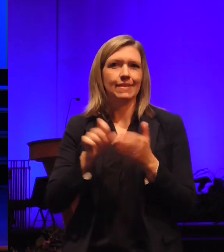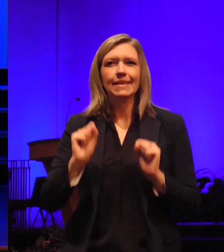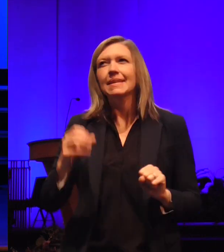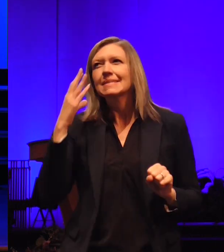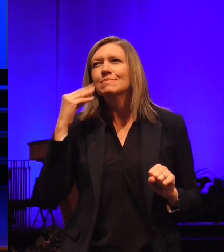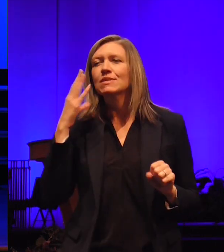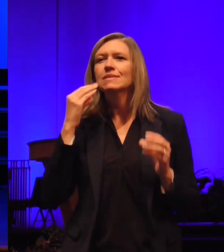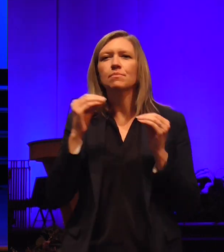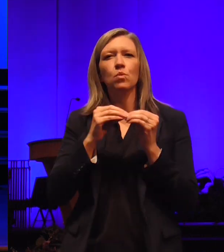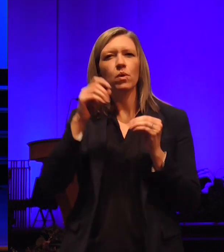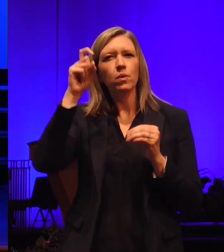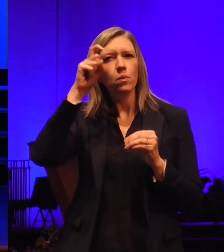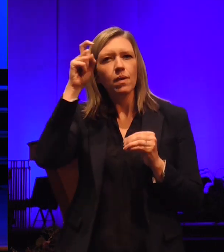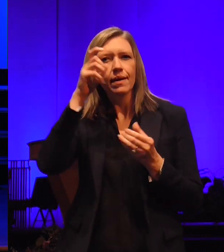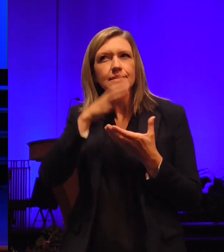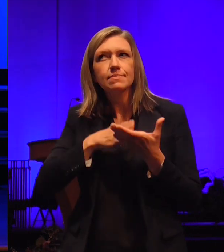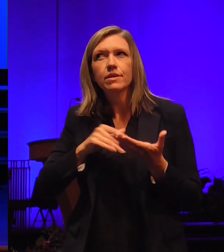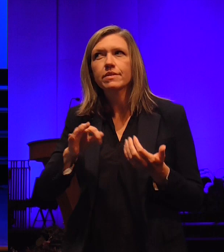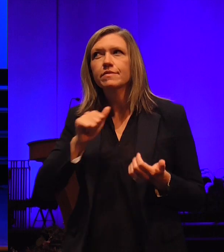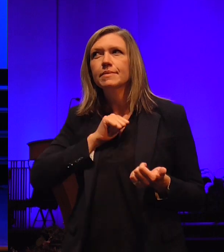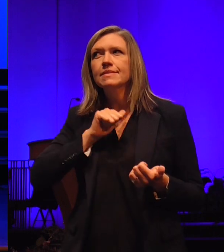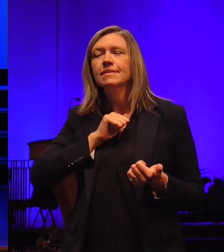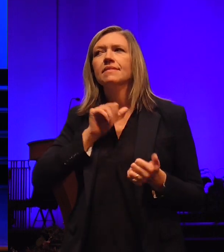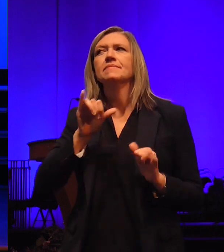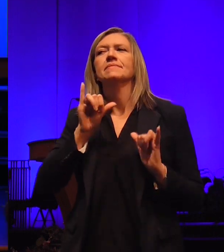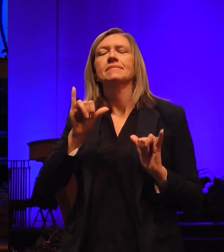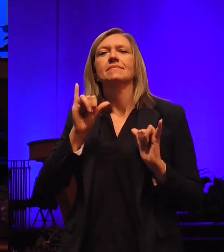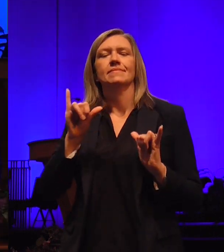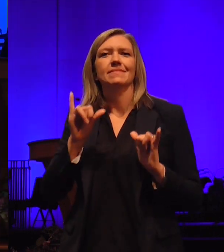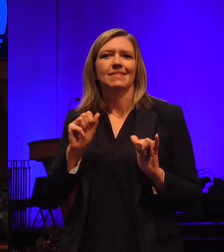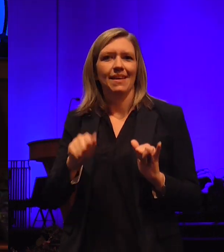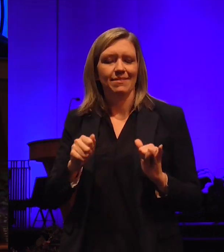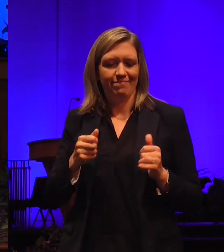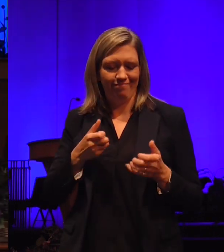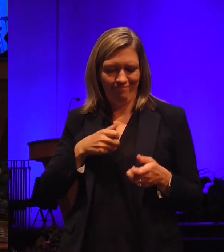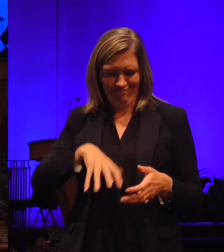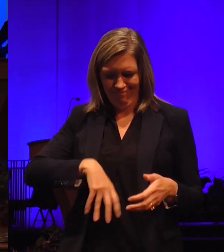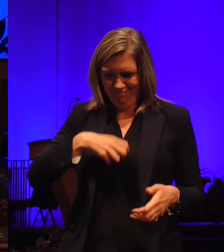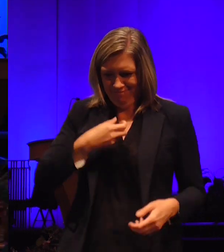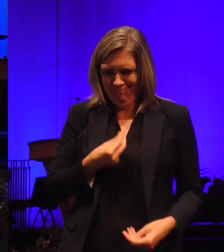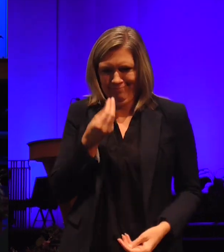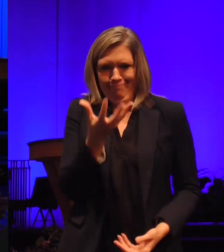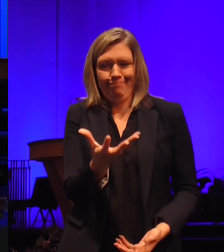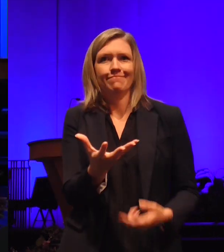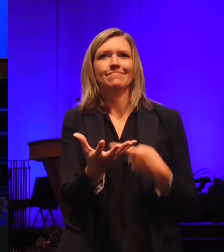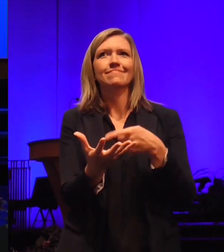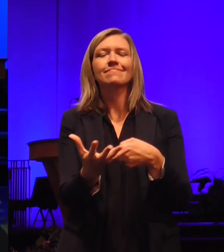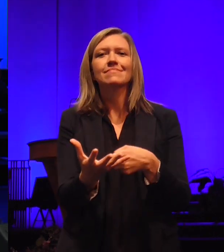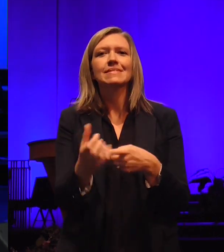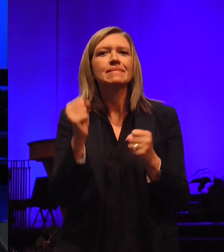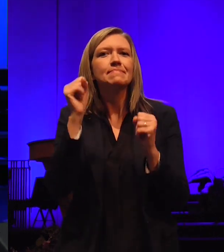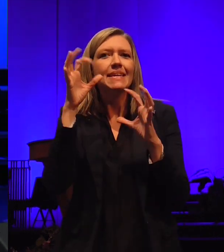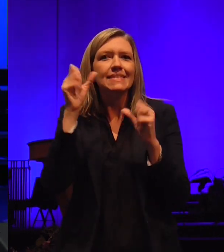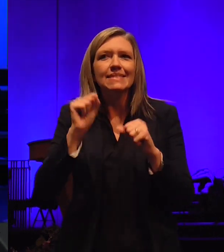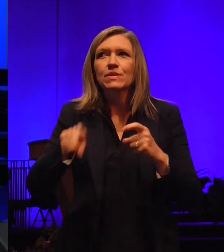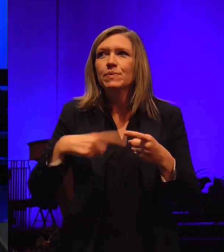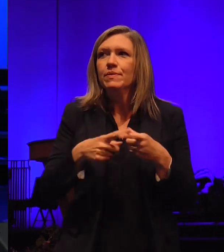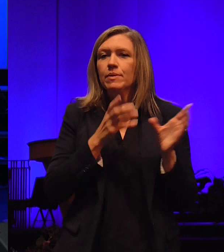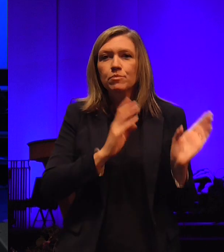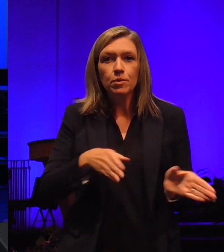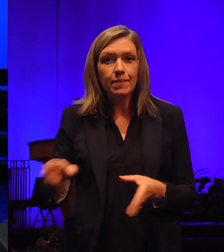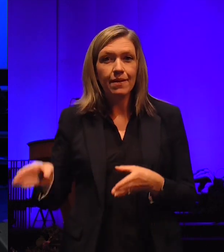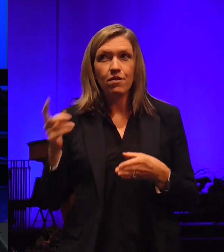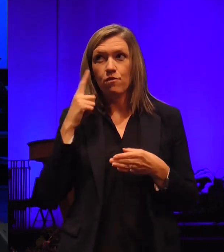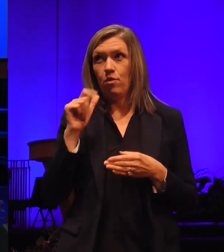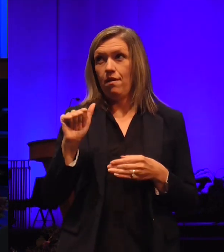part of myself, you know, begin to channel through and to speak. And it's amazing when we prepare for